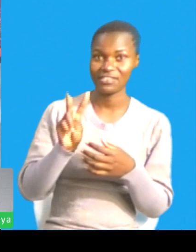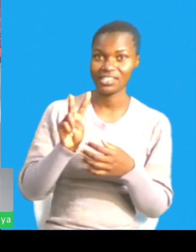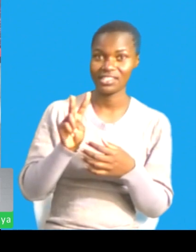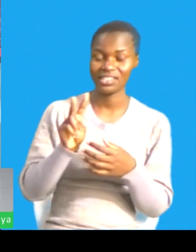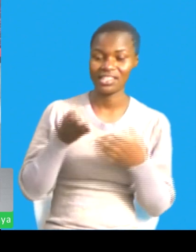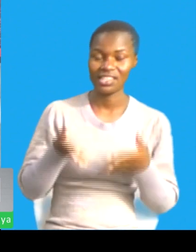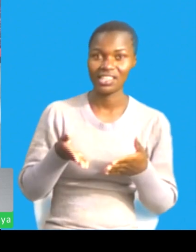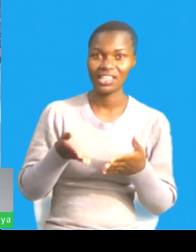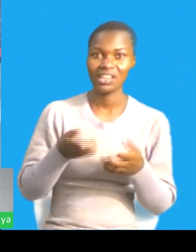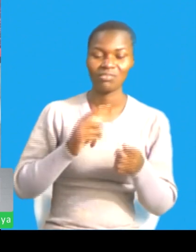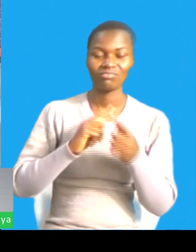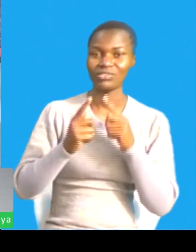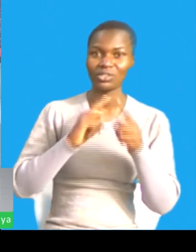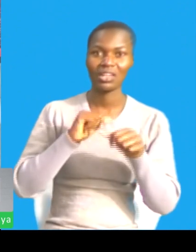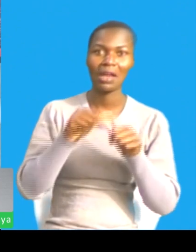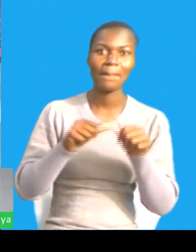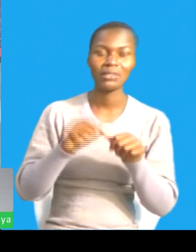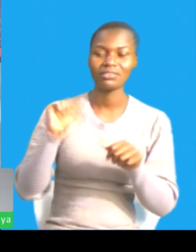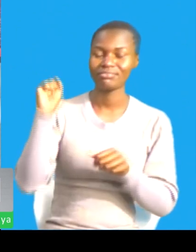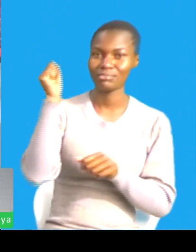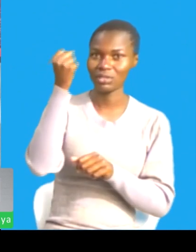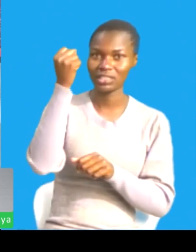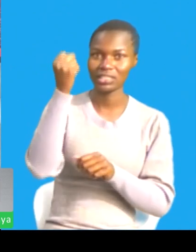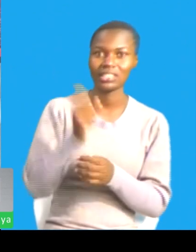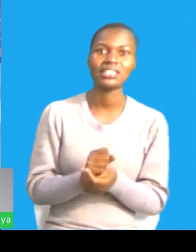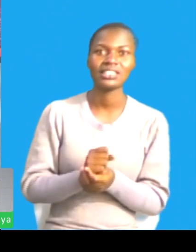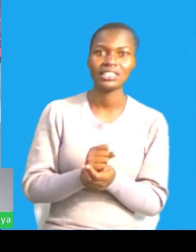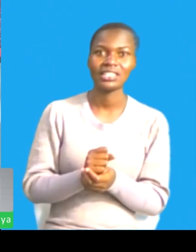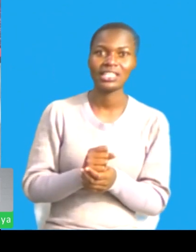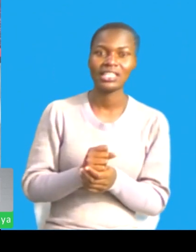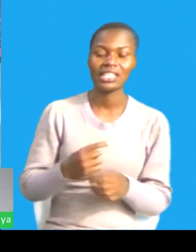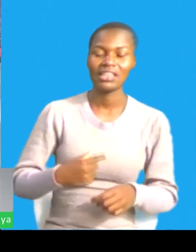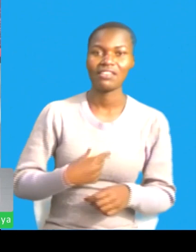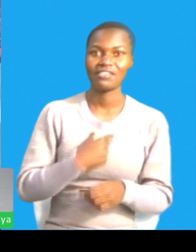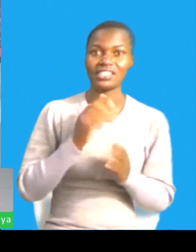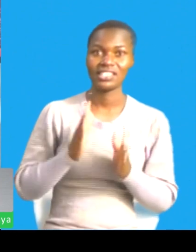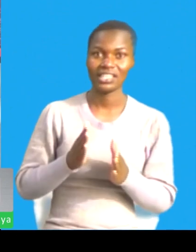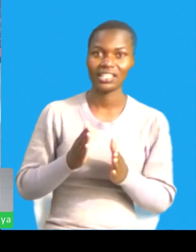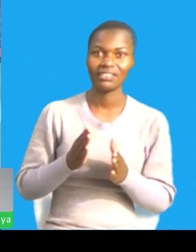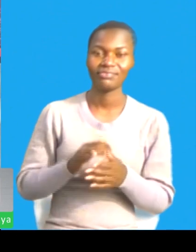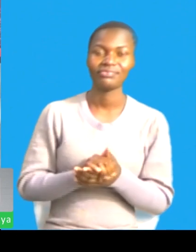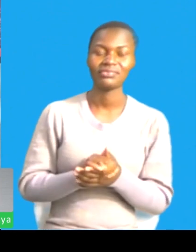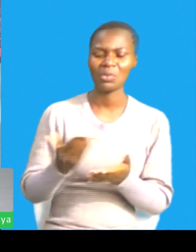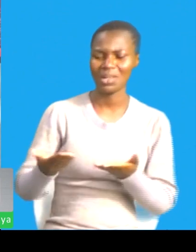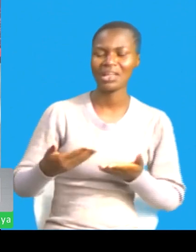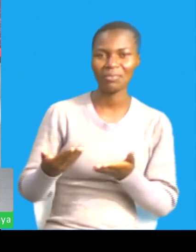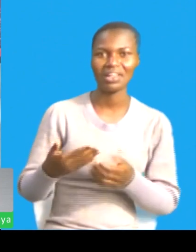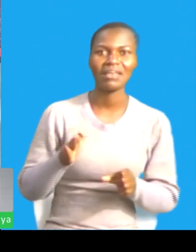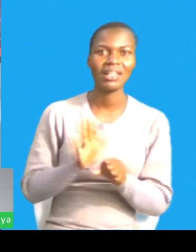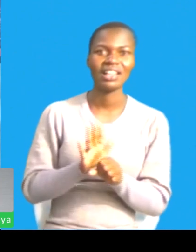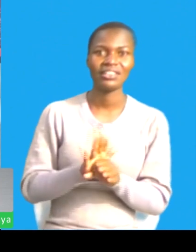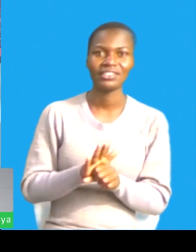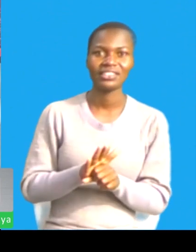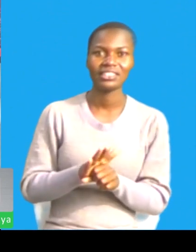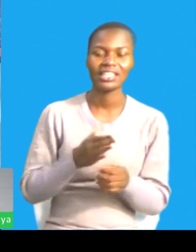Hapa tunachapa siasa. Hey, Nicholas Oyo. Yes, John. Guest wetu leo. Yeah, John. Karibu. Nimekaribia.